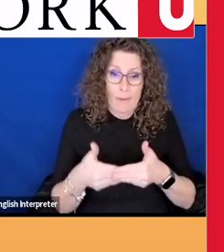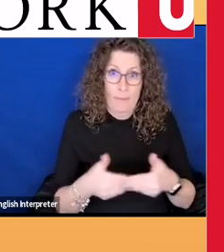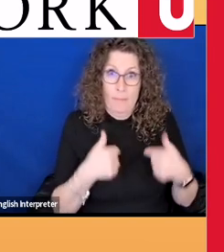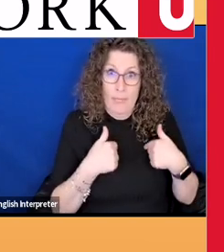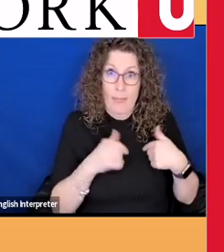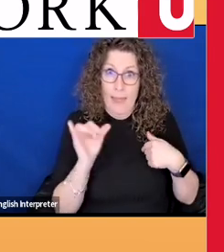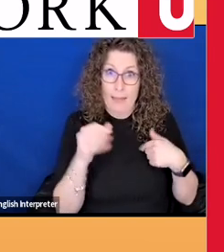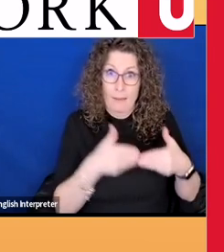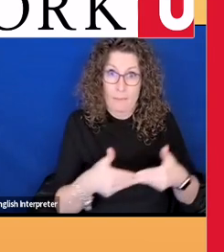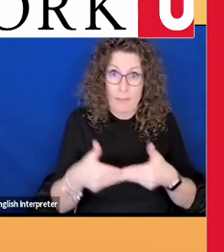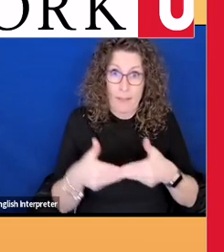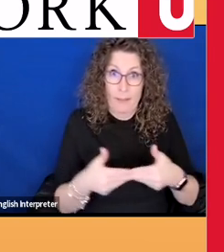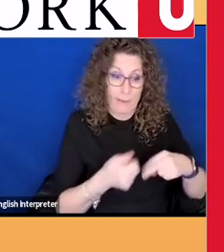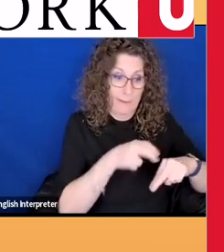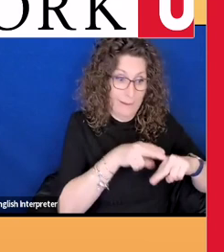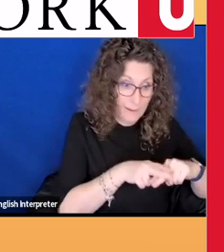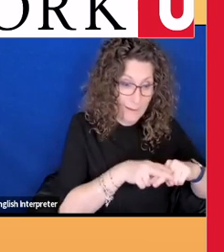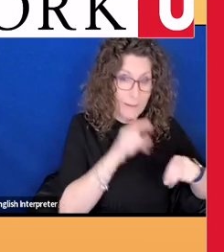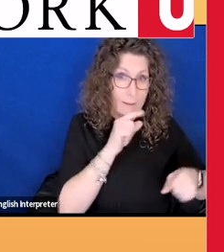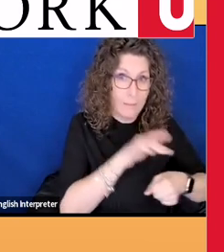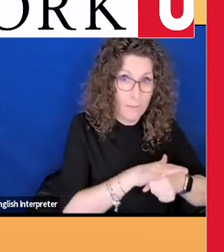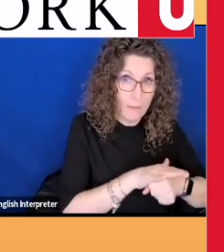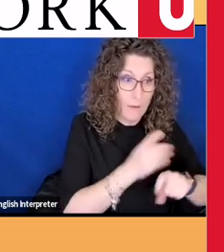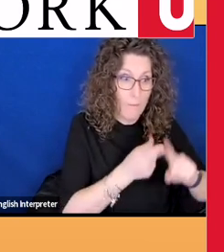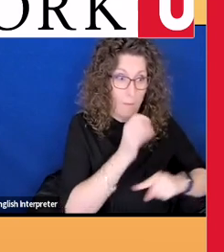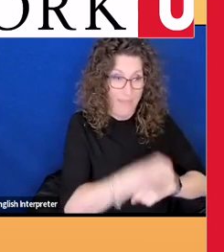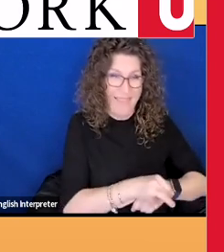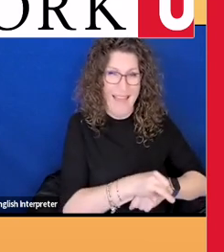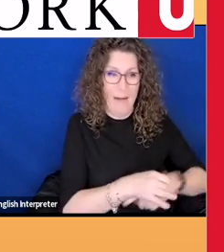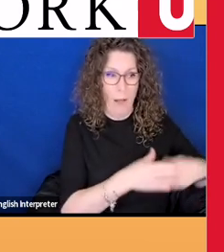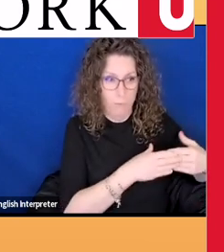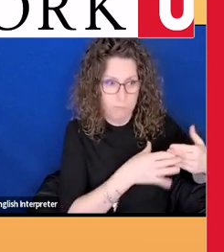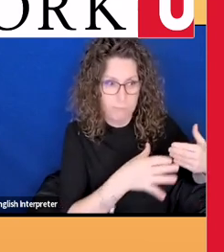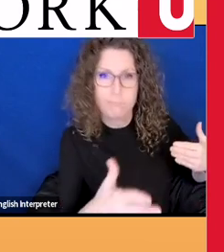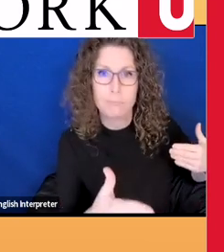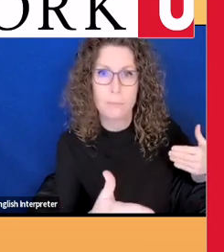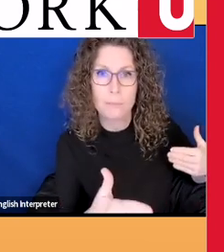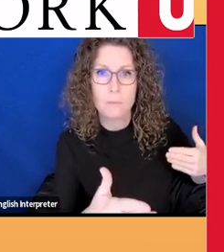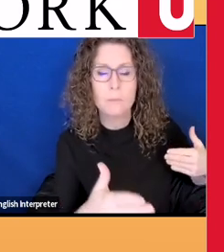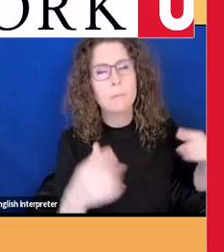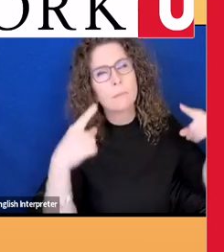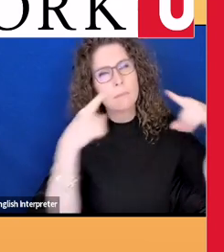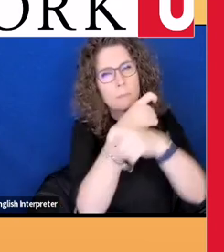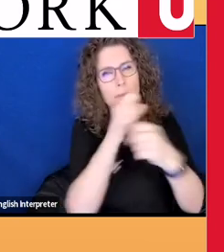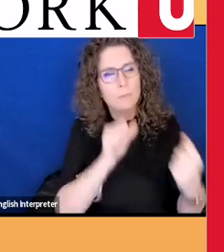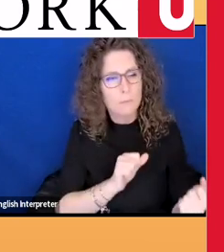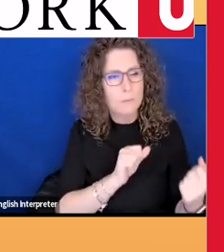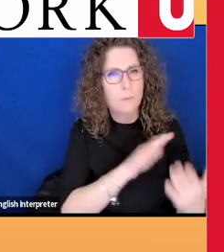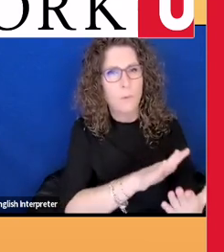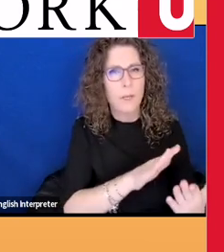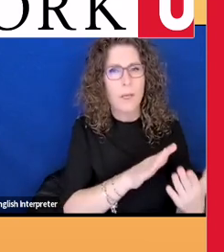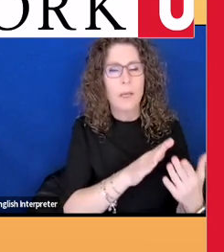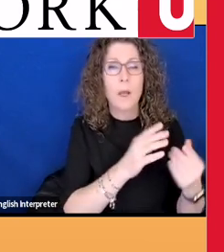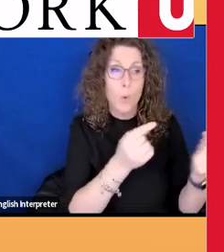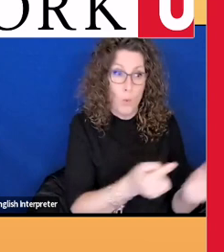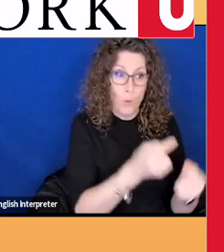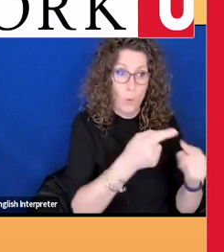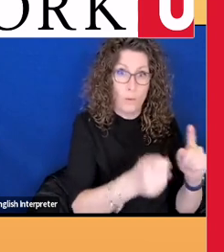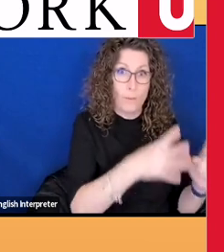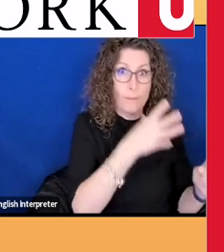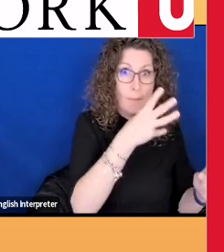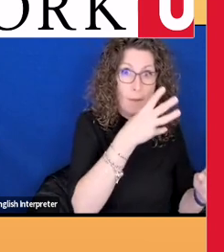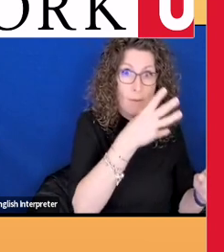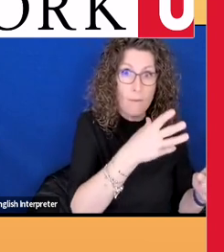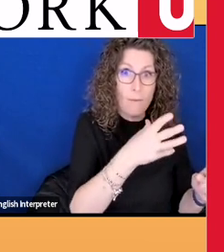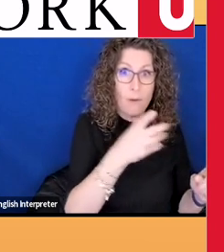from which my own commitments bloomed, but also in complex ways, the source of the wounds that would rupture the